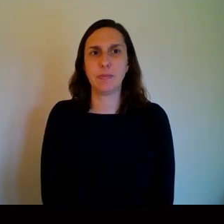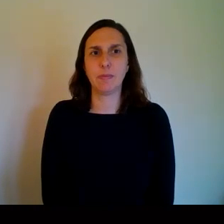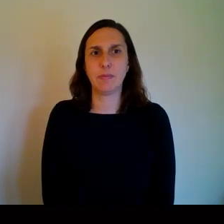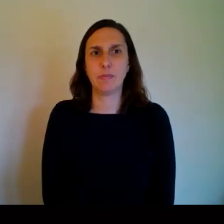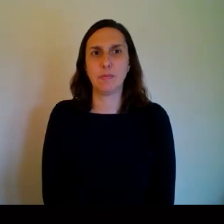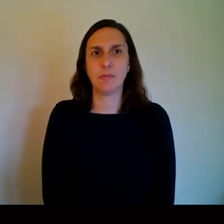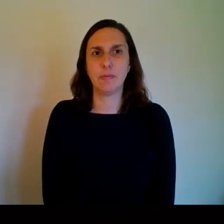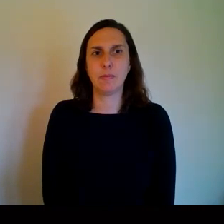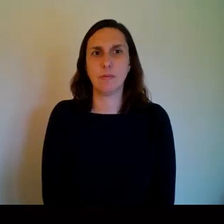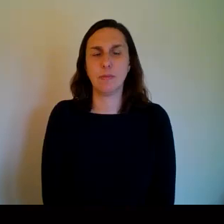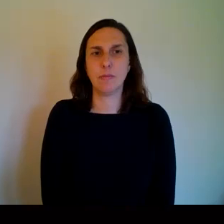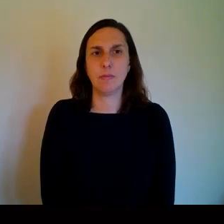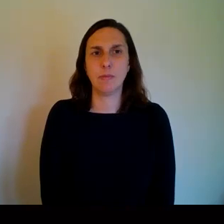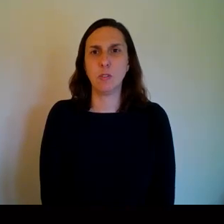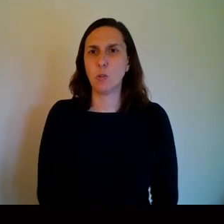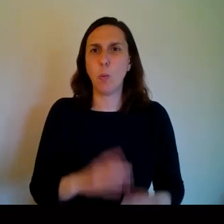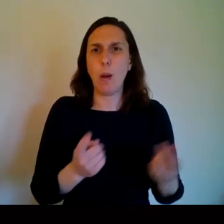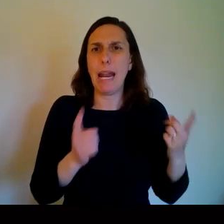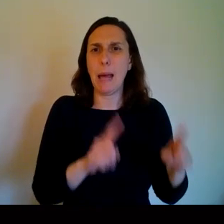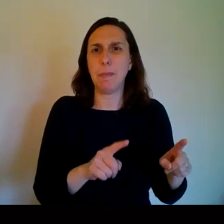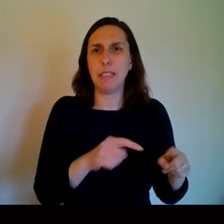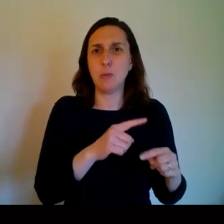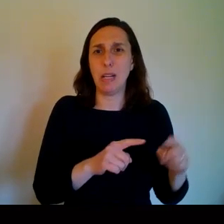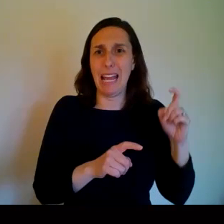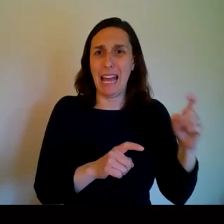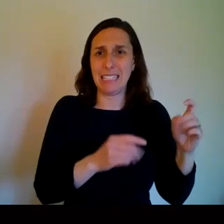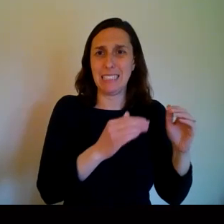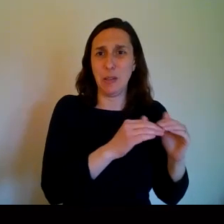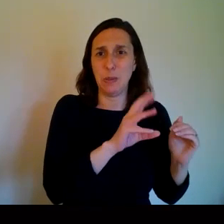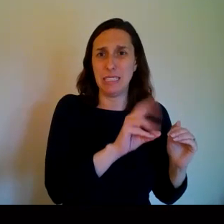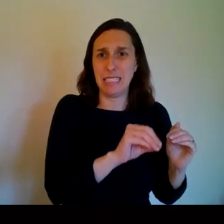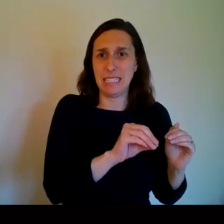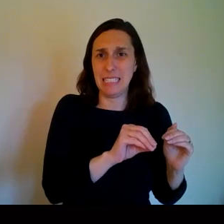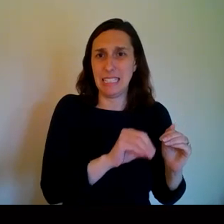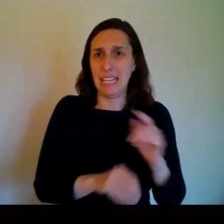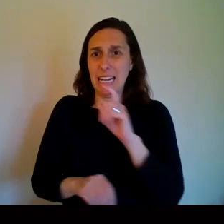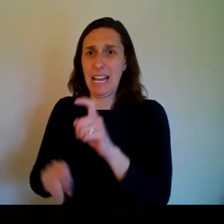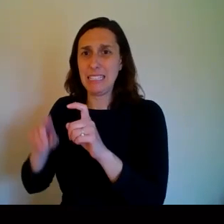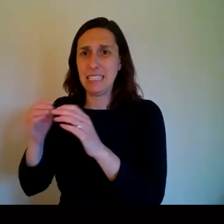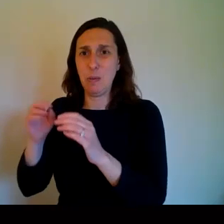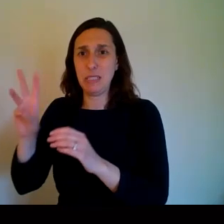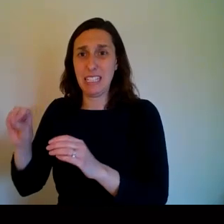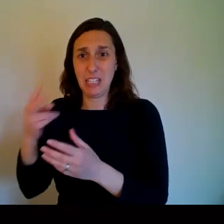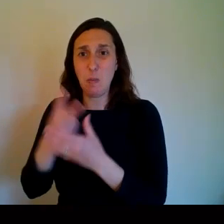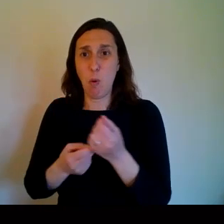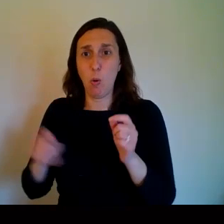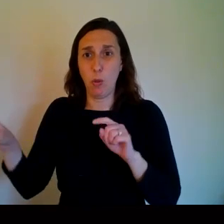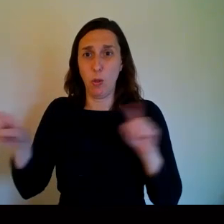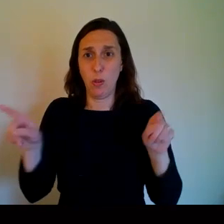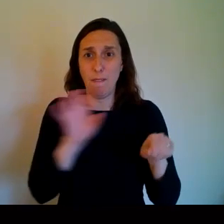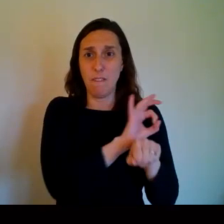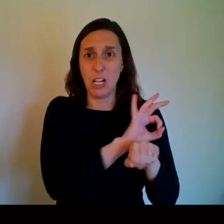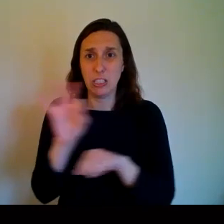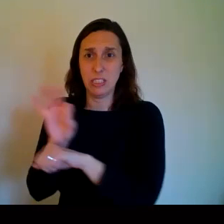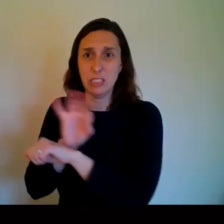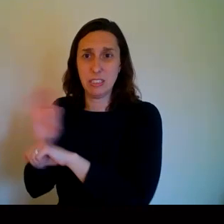what happens when x equals 60 for both of these functions? And so we can evaluate the functions